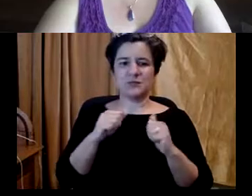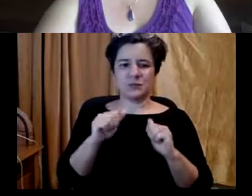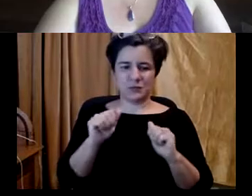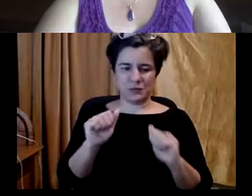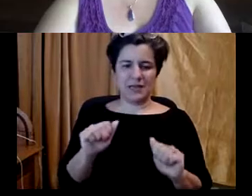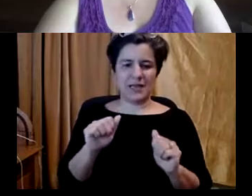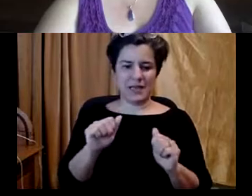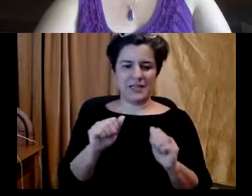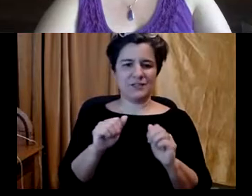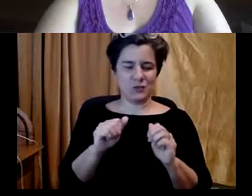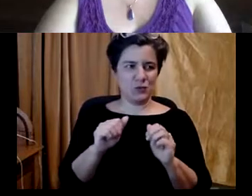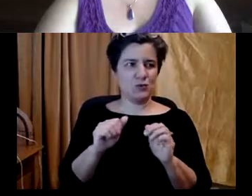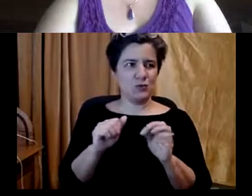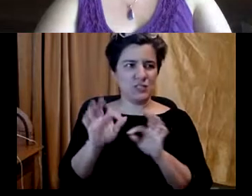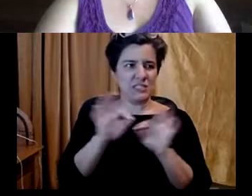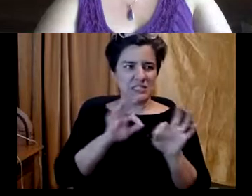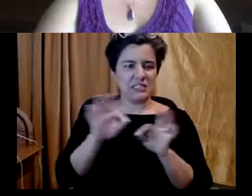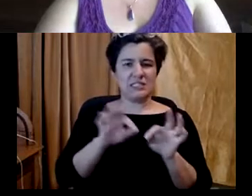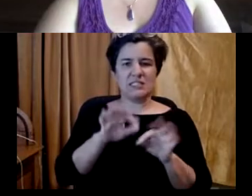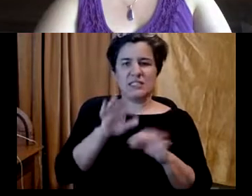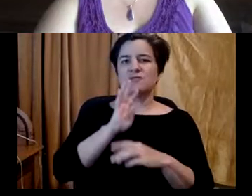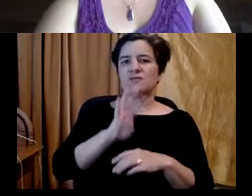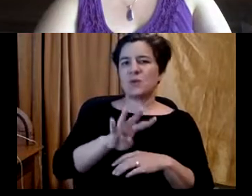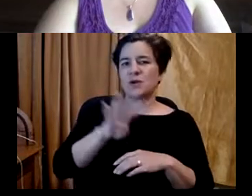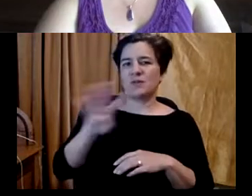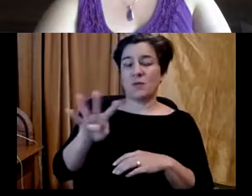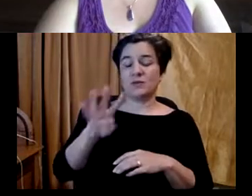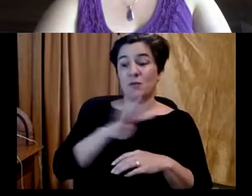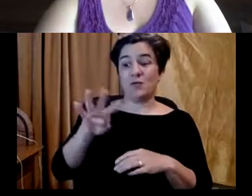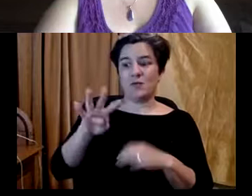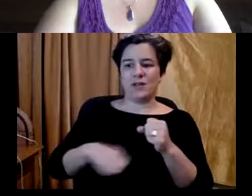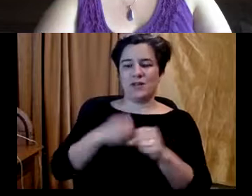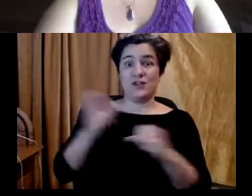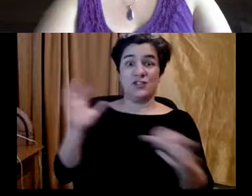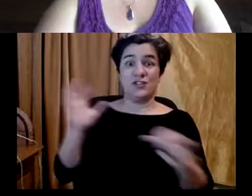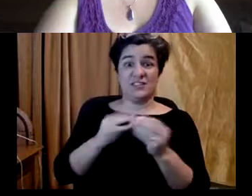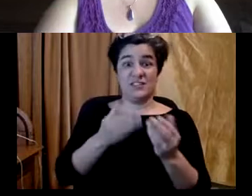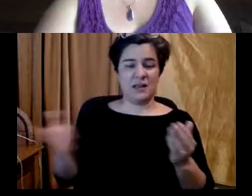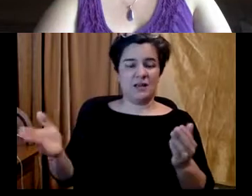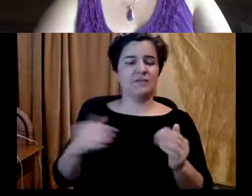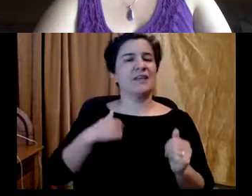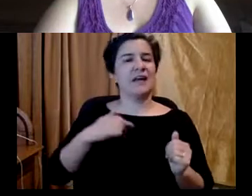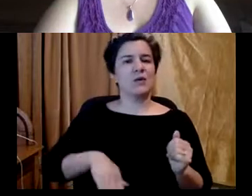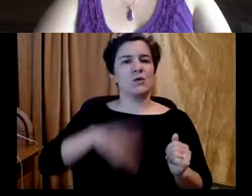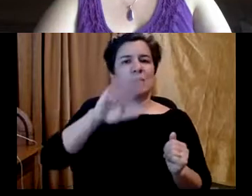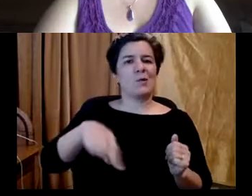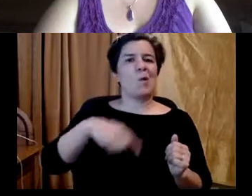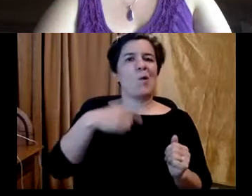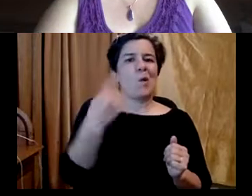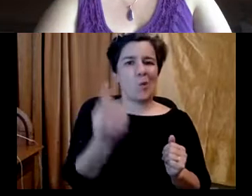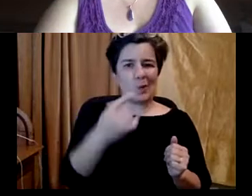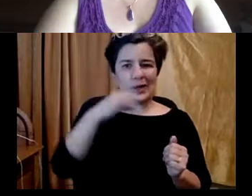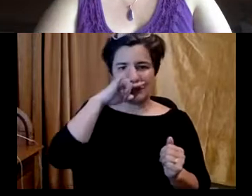of stuff. Get it as small as possible. I grew up as a only child in a single mother